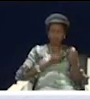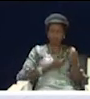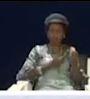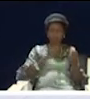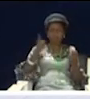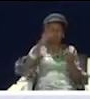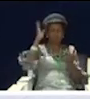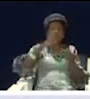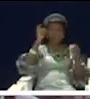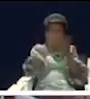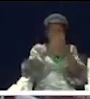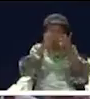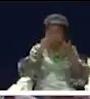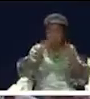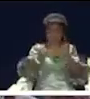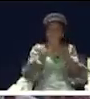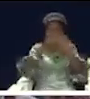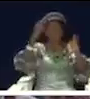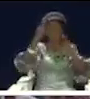you shall be that one.